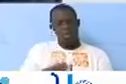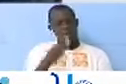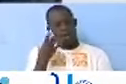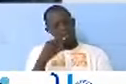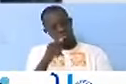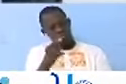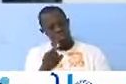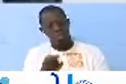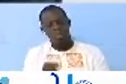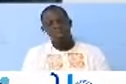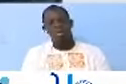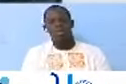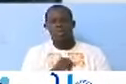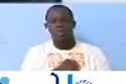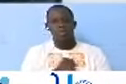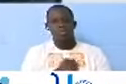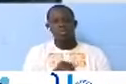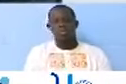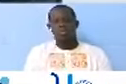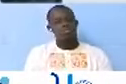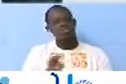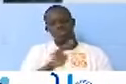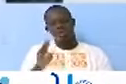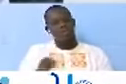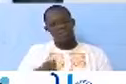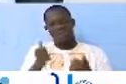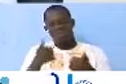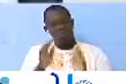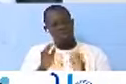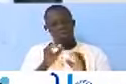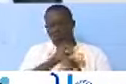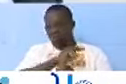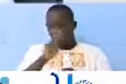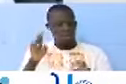How is it? He told me it's not okay.